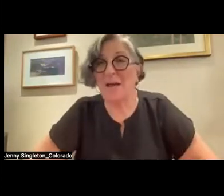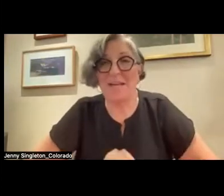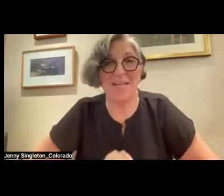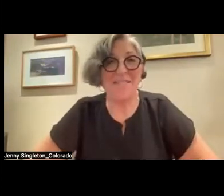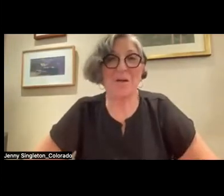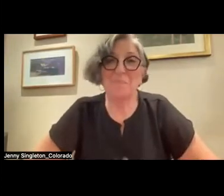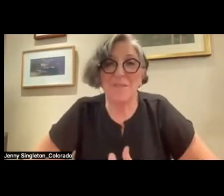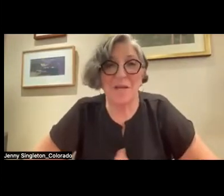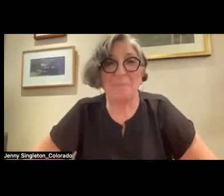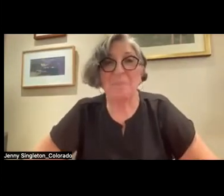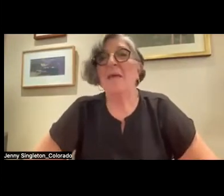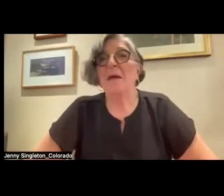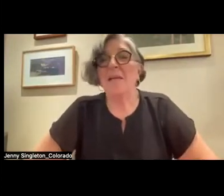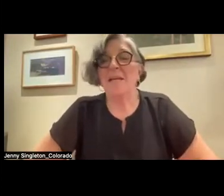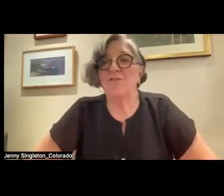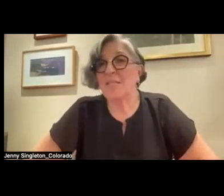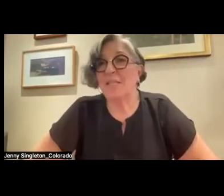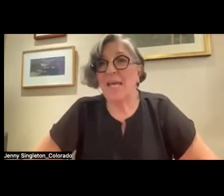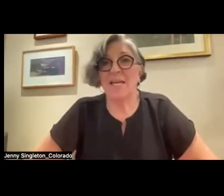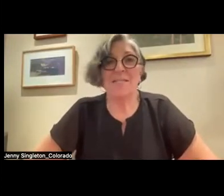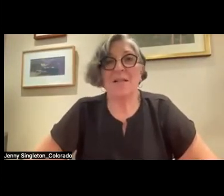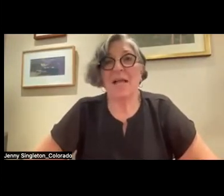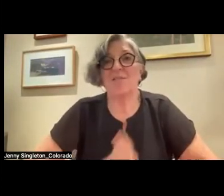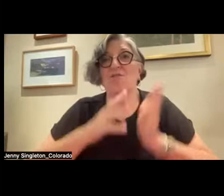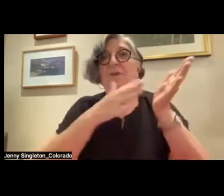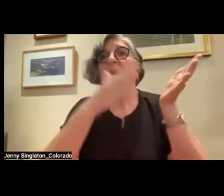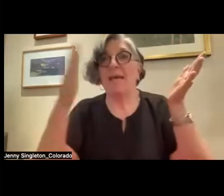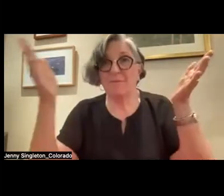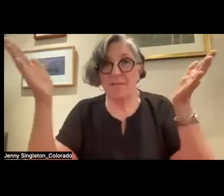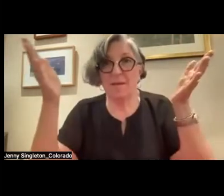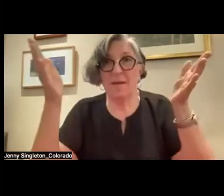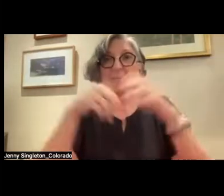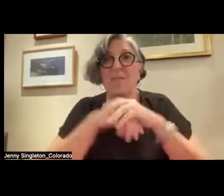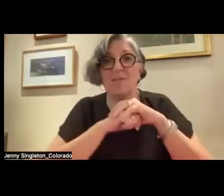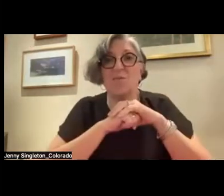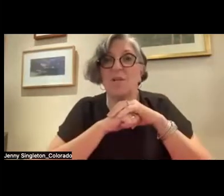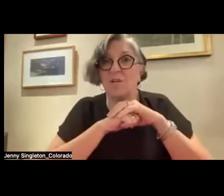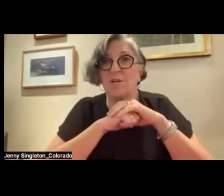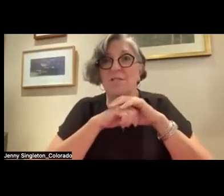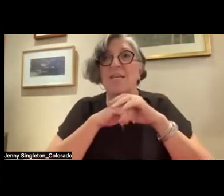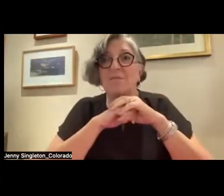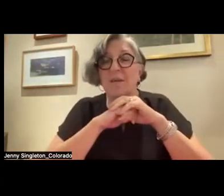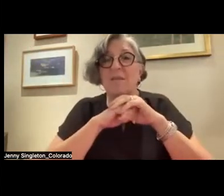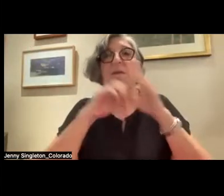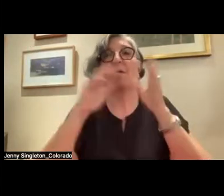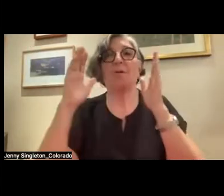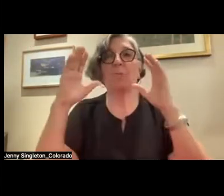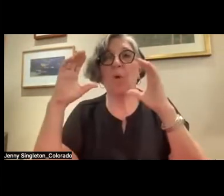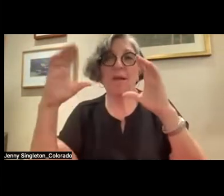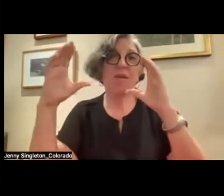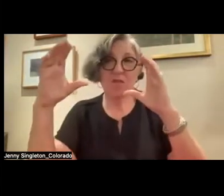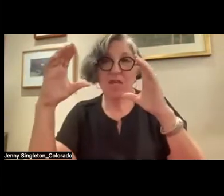ask about ASL. So interestingly, ASL has survived these 200 years, even